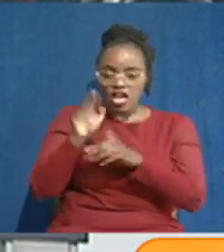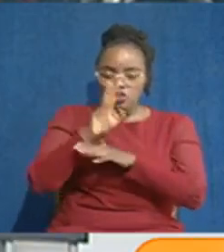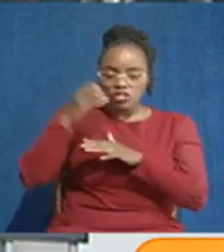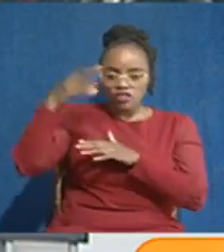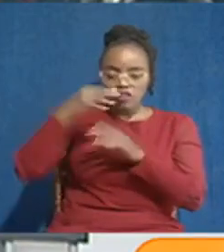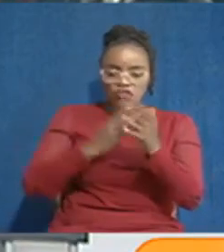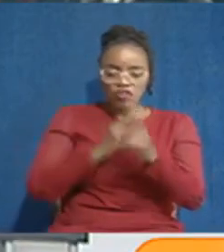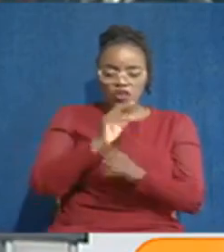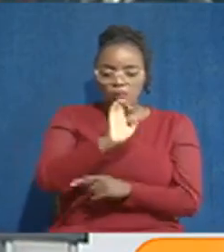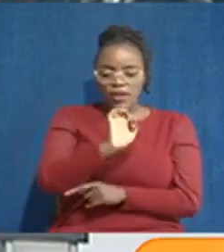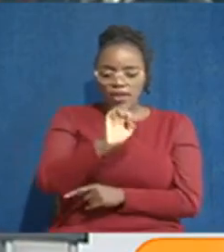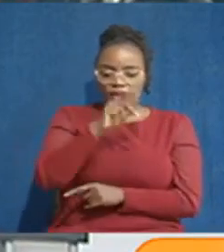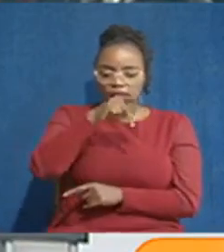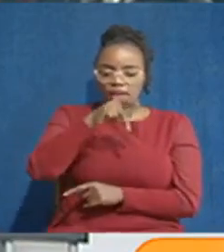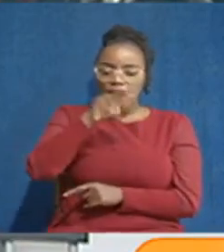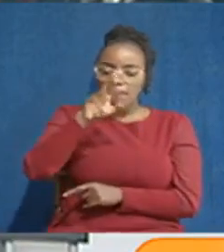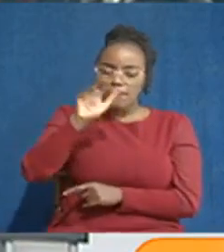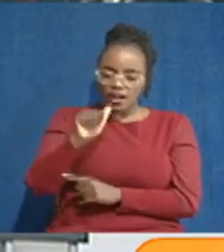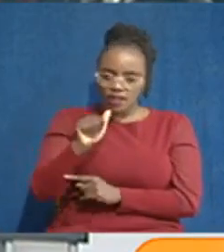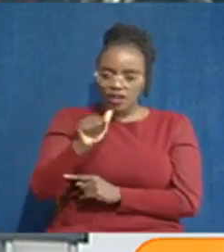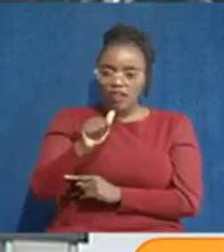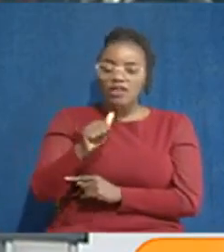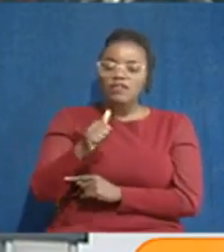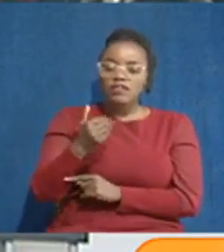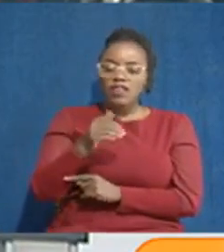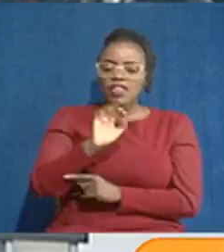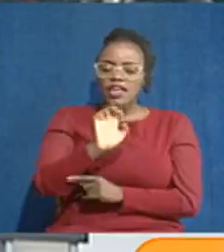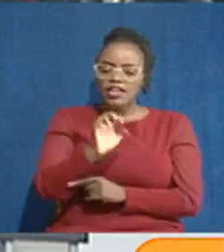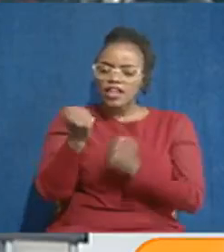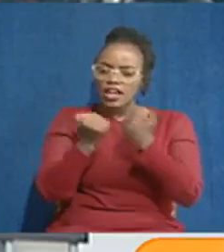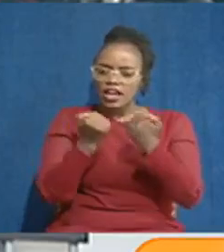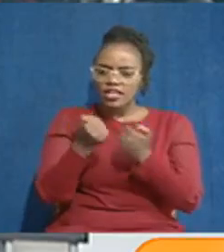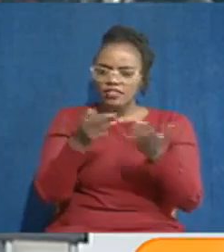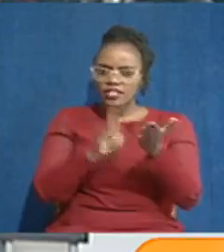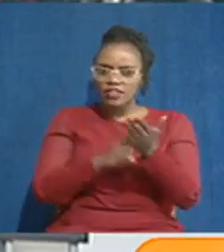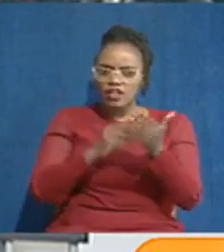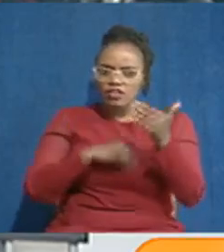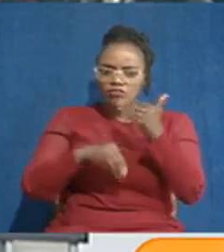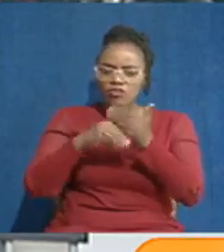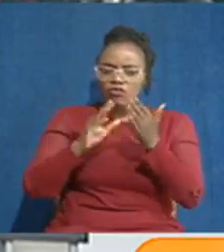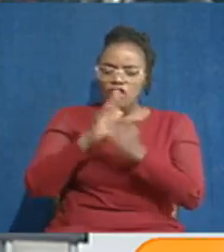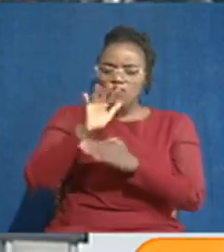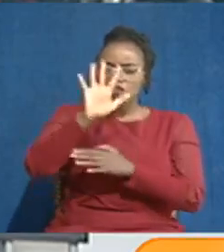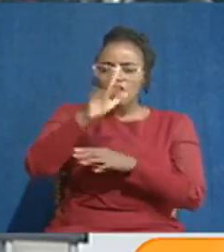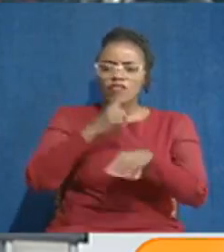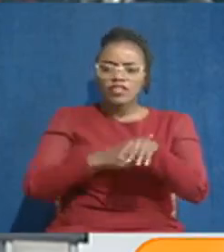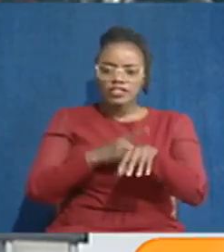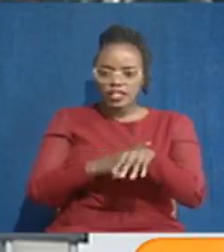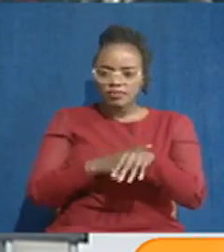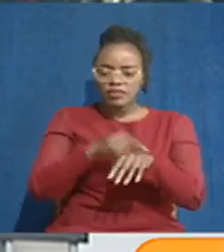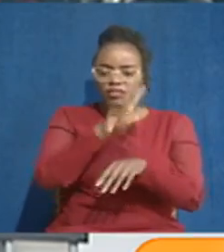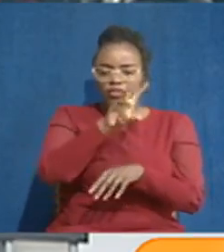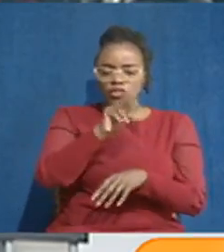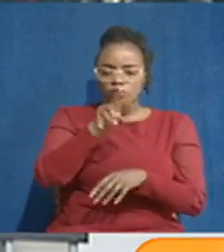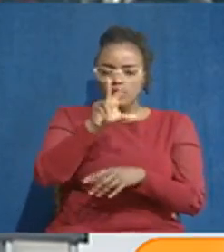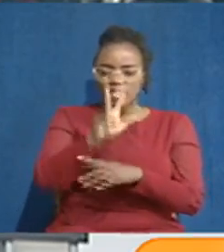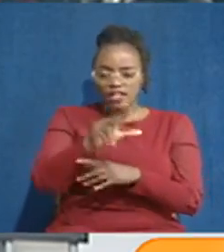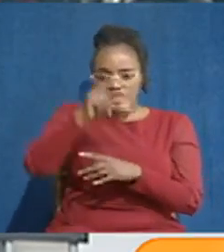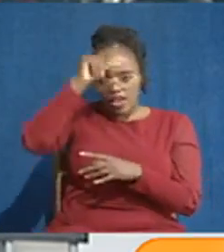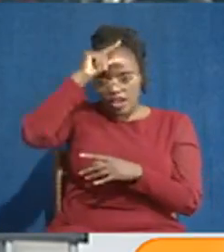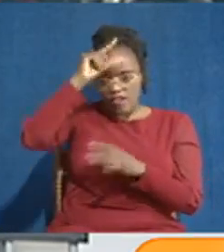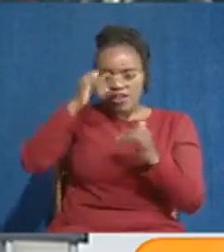and Petroleum Regulatory Authority, that's EPRA, the number of EVs registered in Kenya increased by more than five times in 2023, with the government